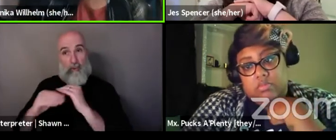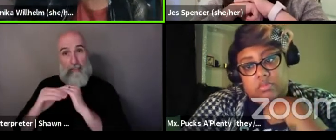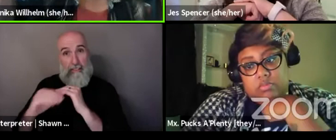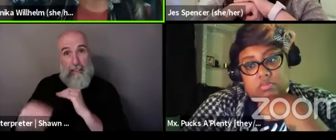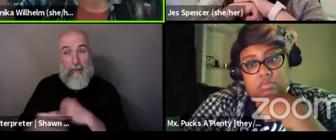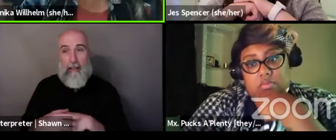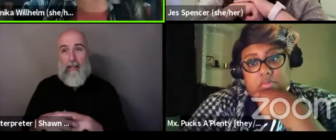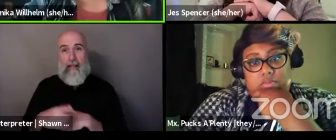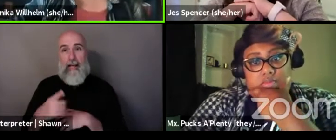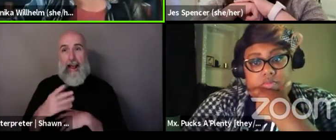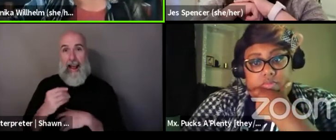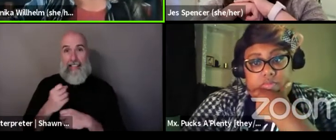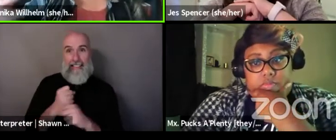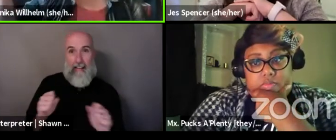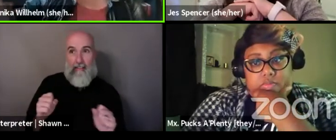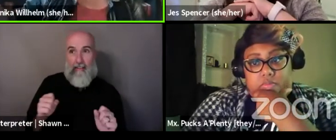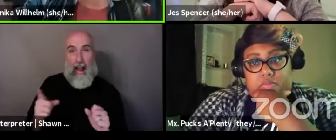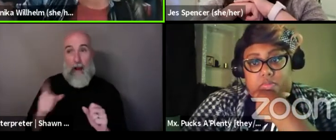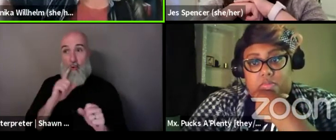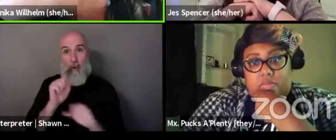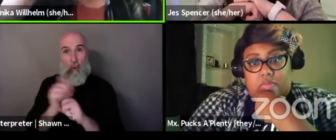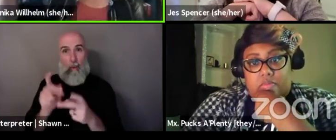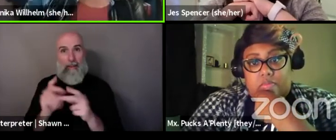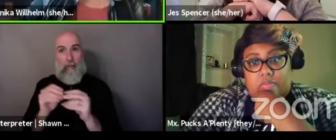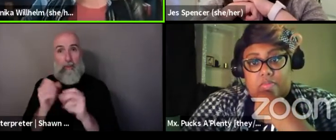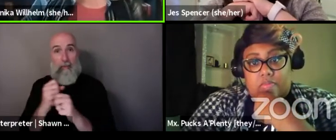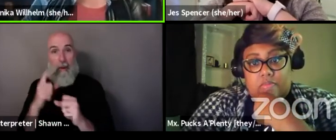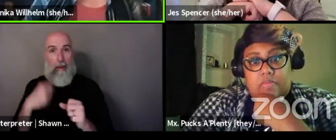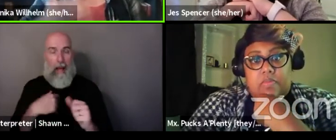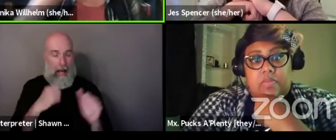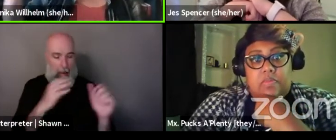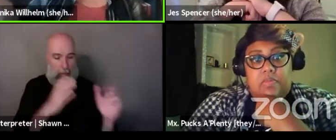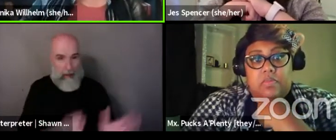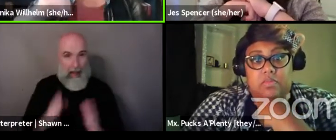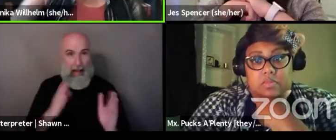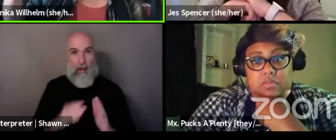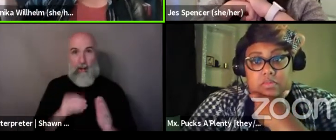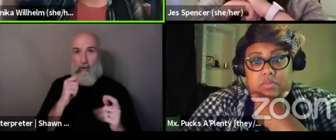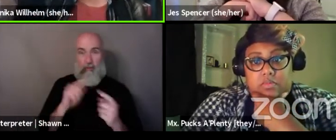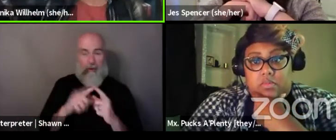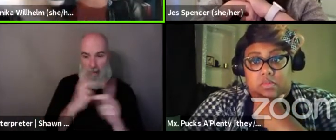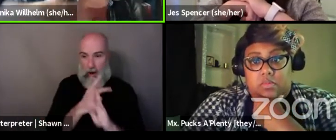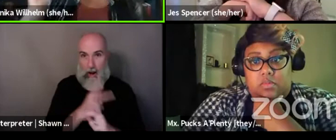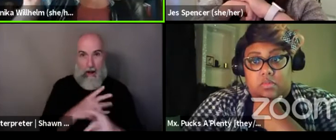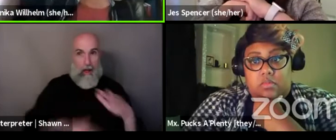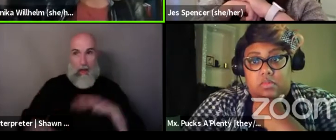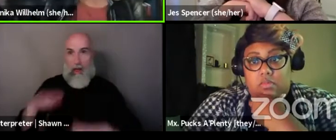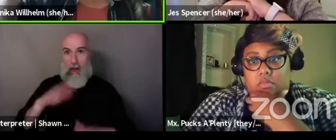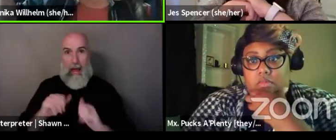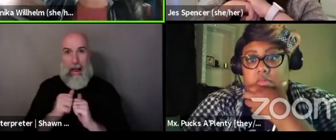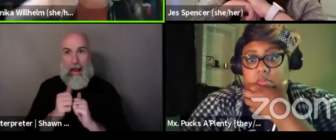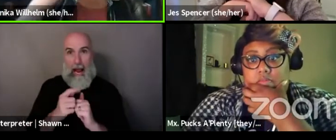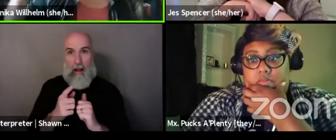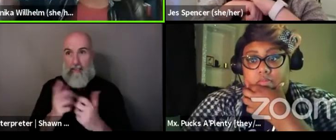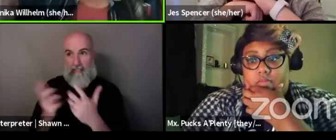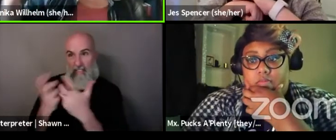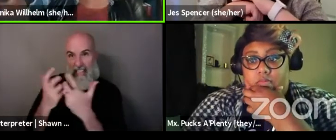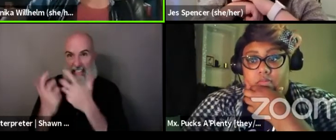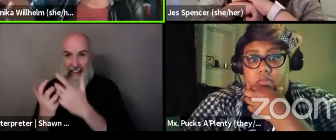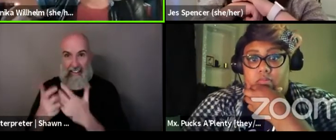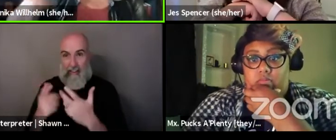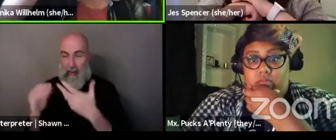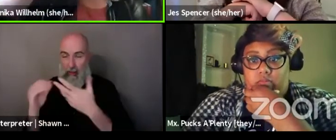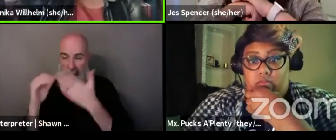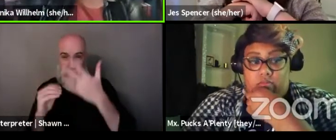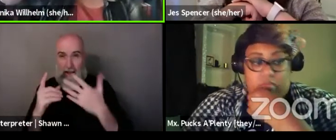like, literally makes your workplace safer, because then people can, like, plan shit around and they're not trying to figure out, like, how to fit in this thing into this other